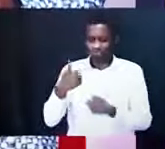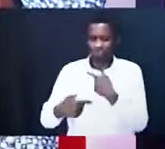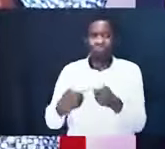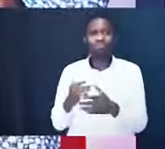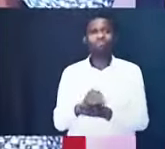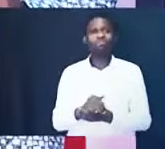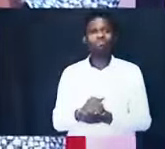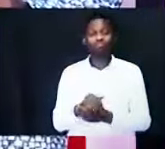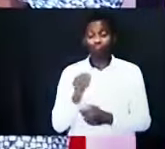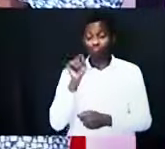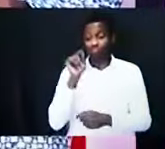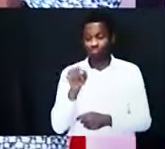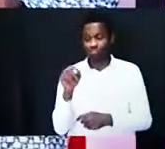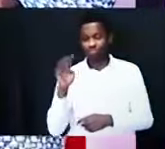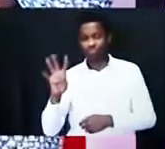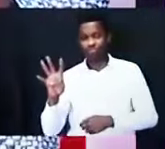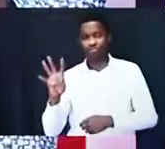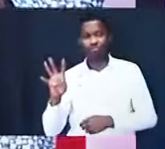Now